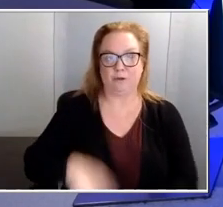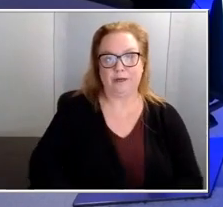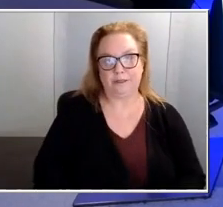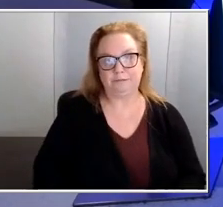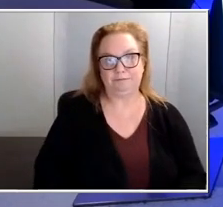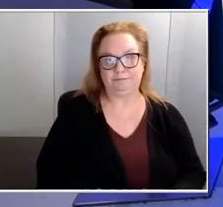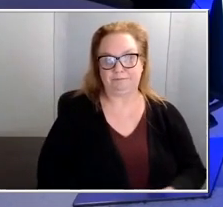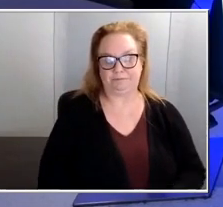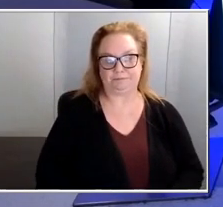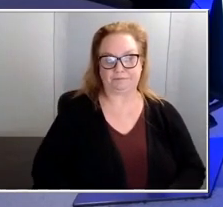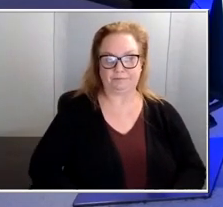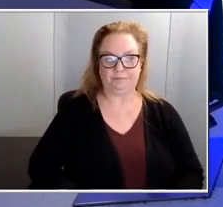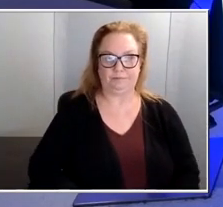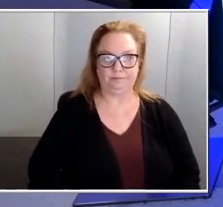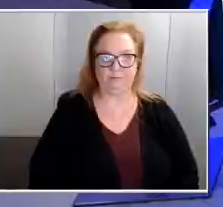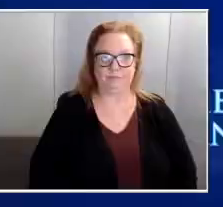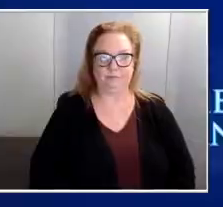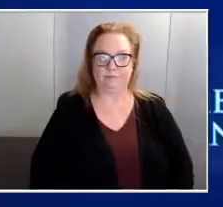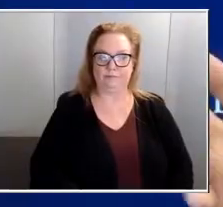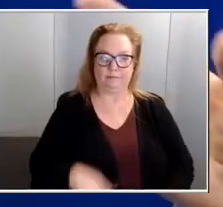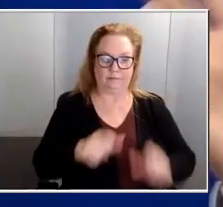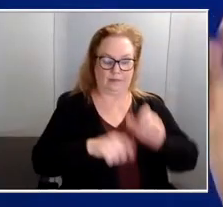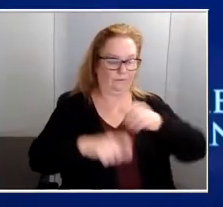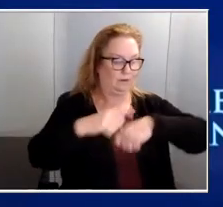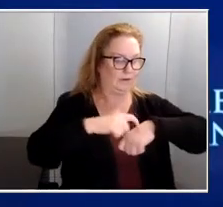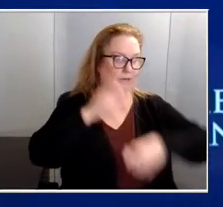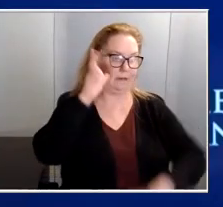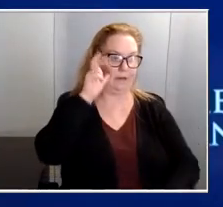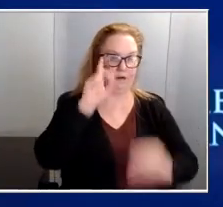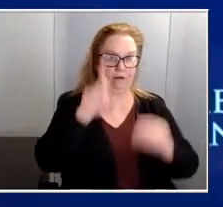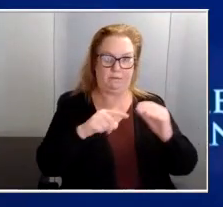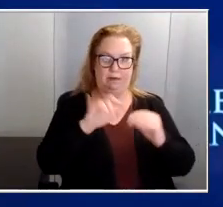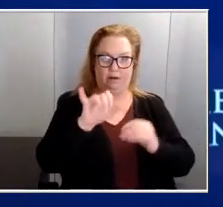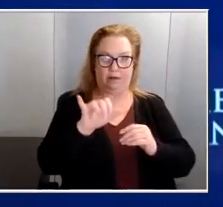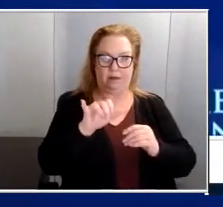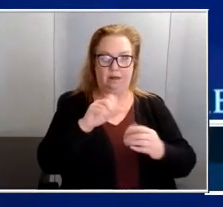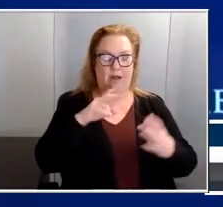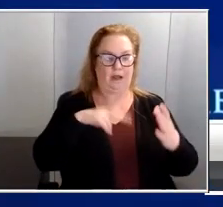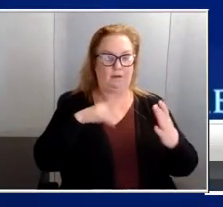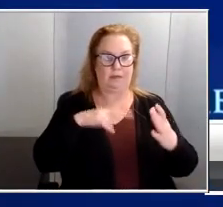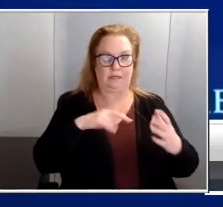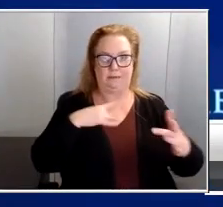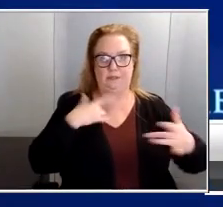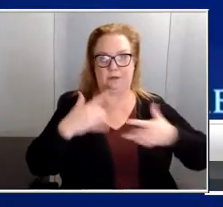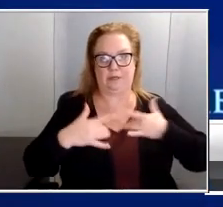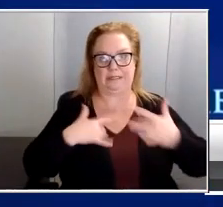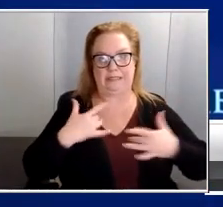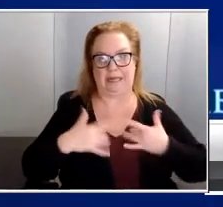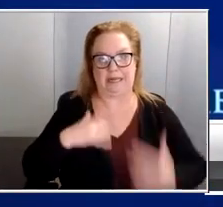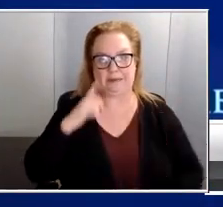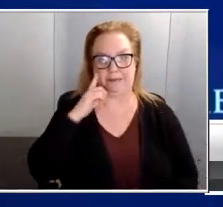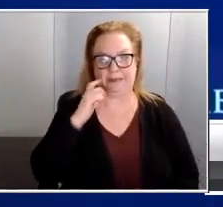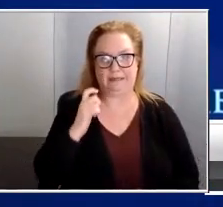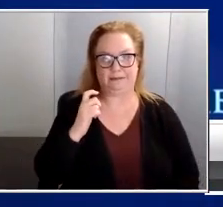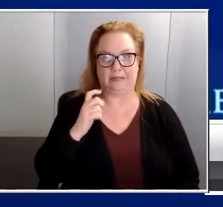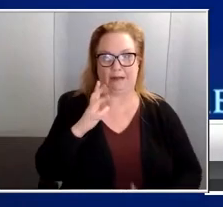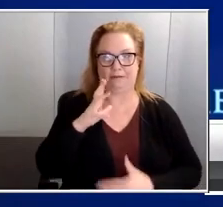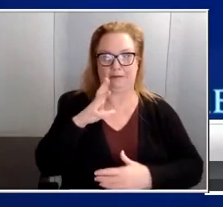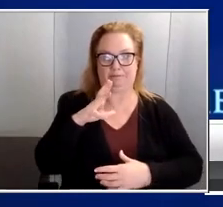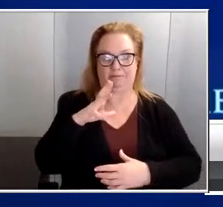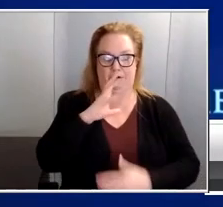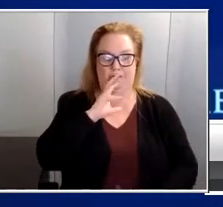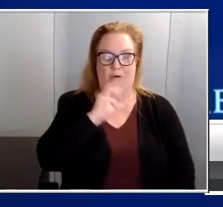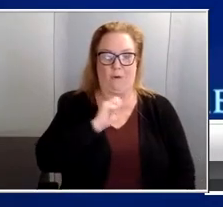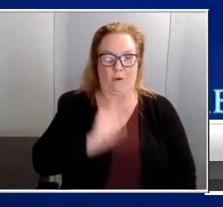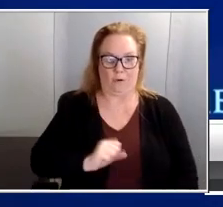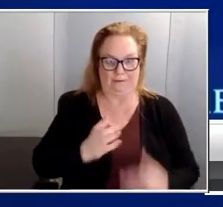And I every time I hear about it, you guys come on, I read the scripts, I'm like, I'm so excited, Ron, because I was a part of the old stuff, and the